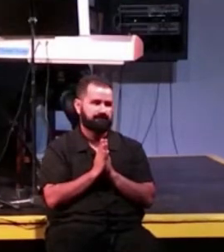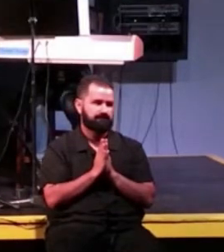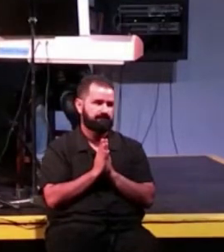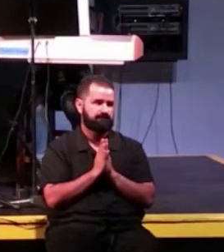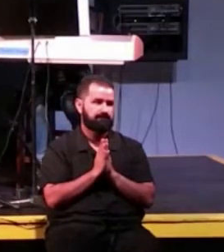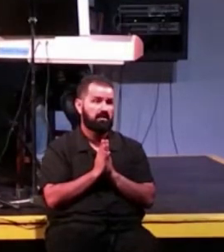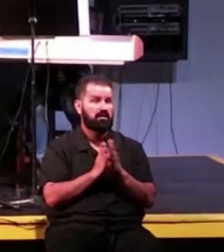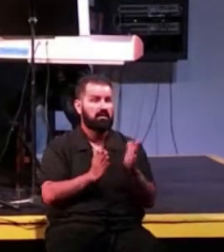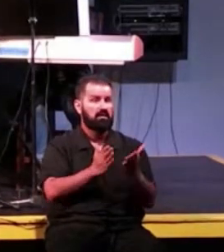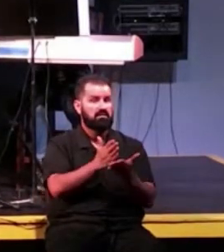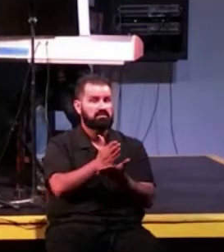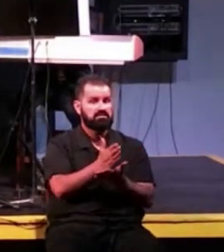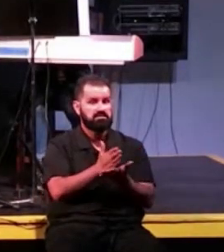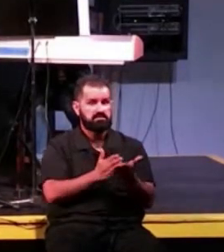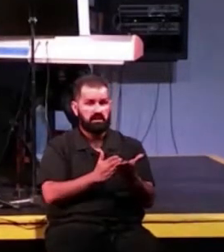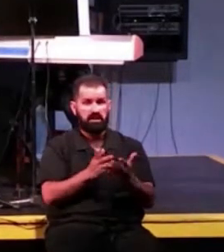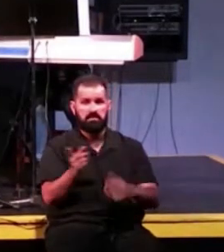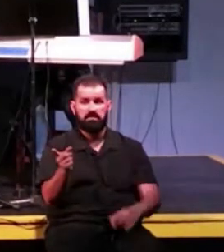some of you,